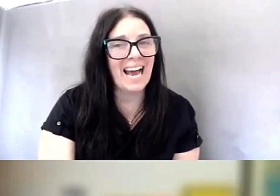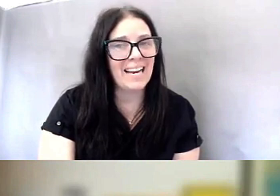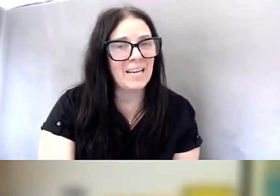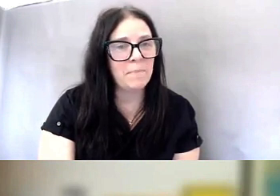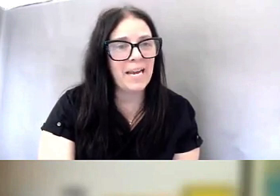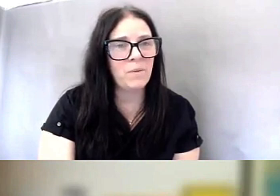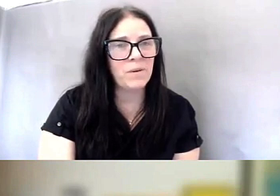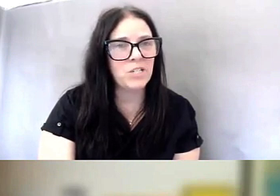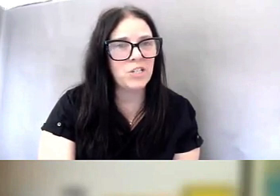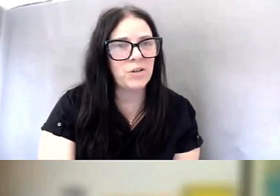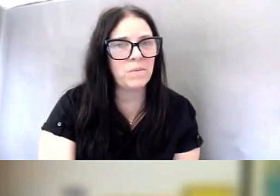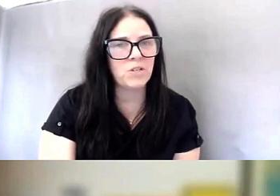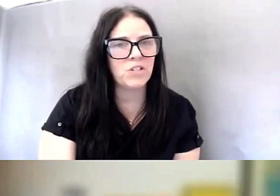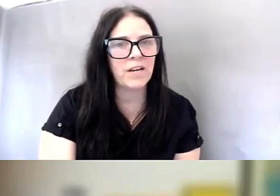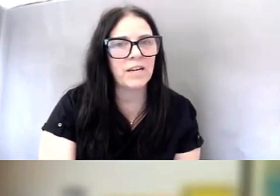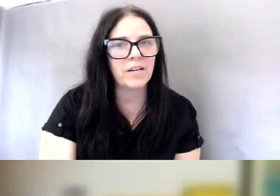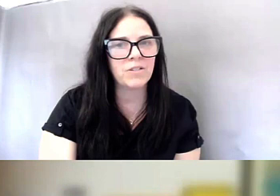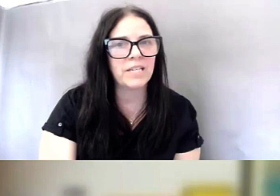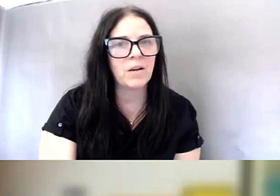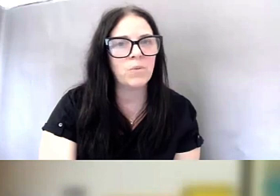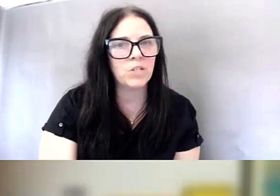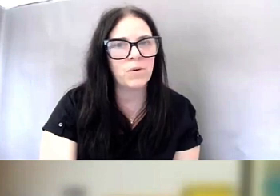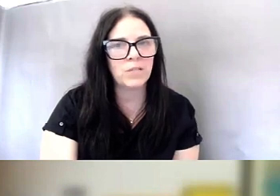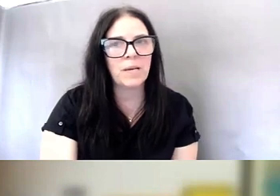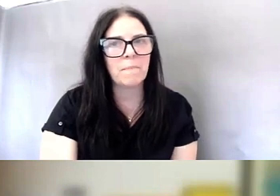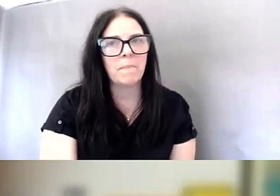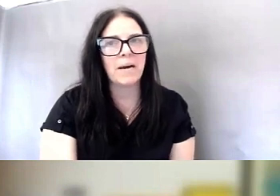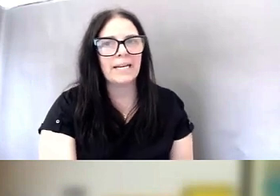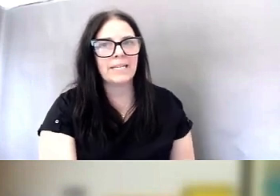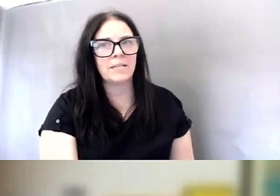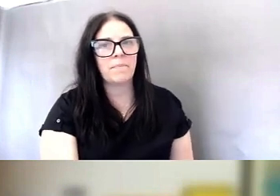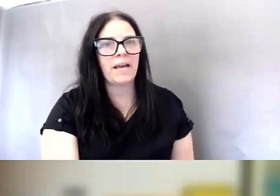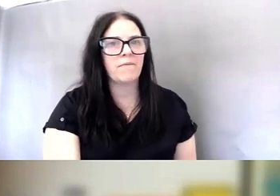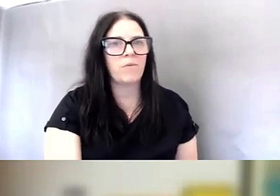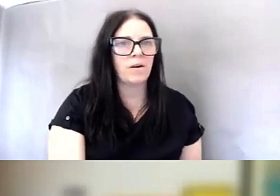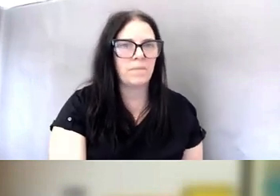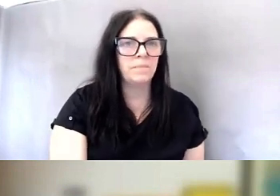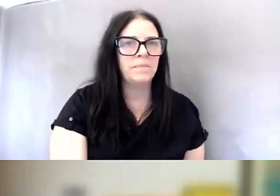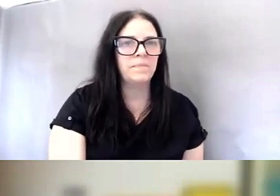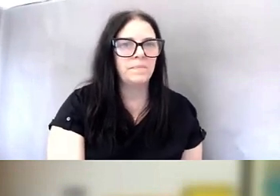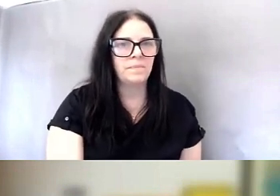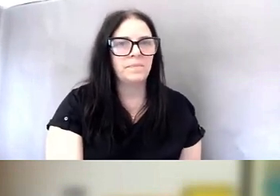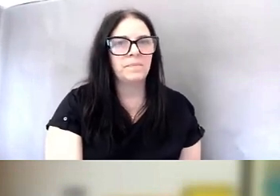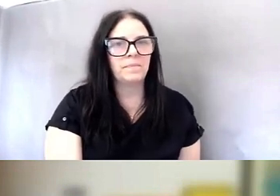is that a paid one too? I'm just trying to understand which ones we might need to pay for.